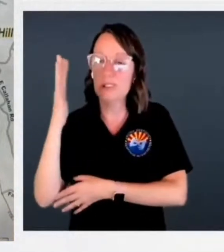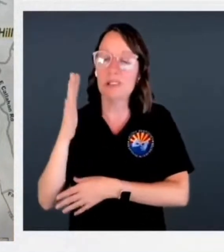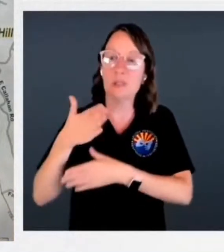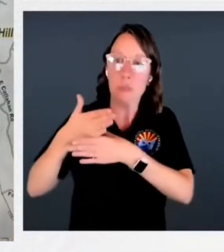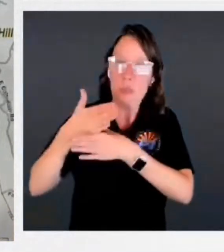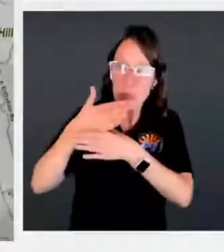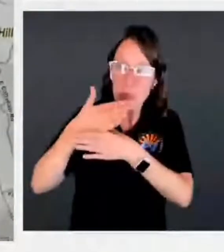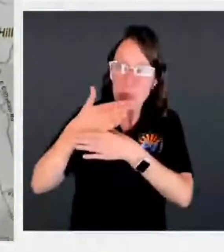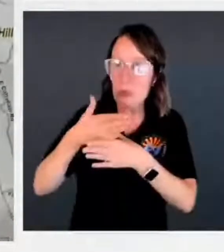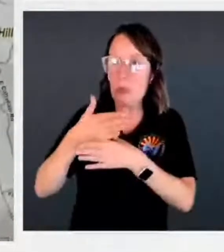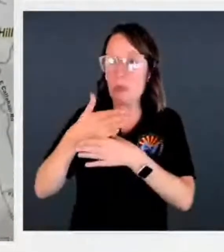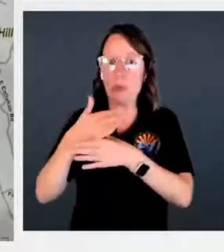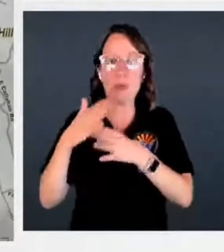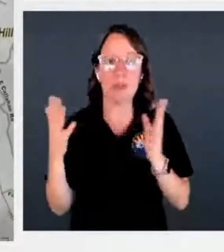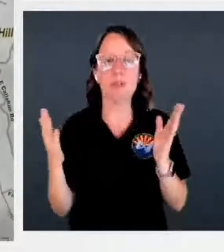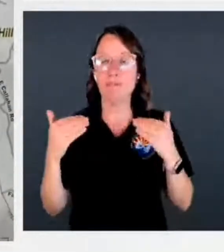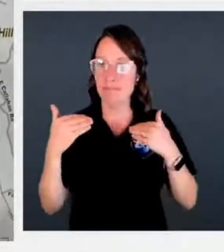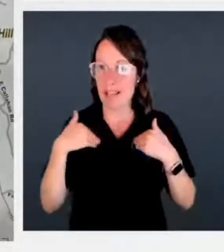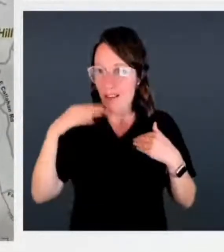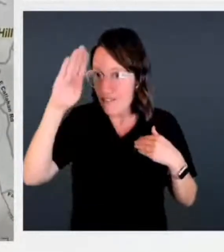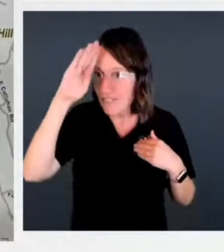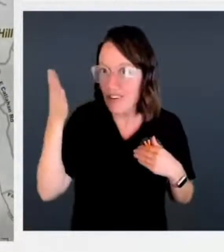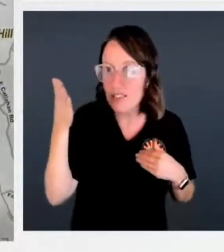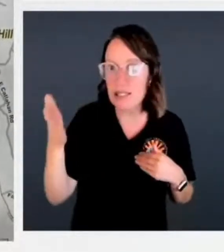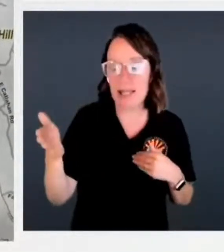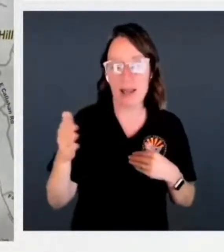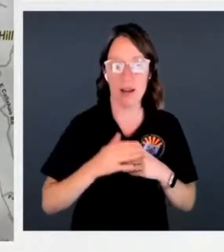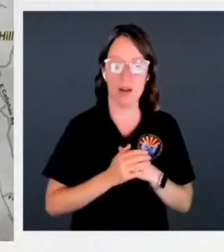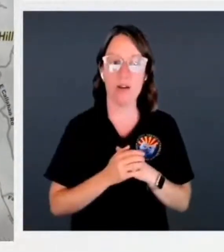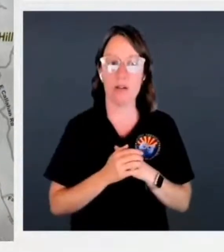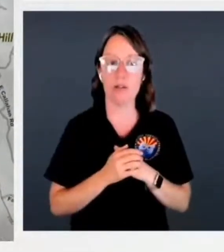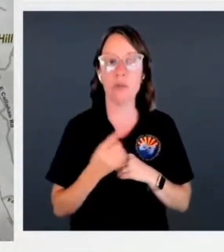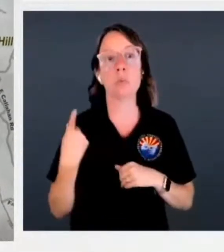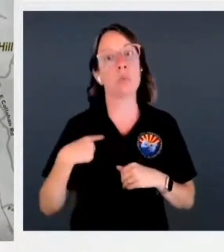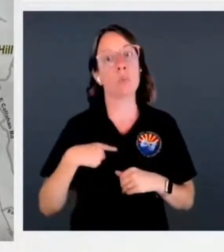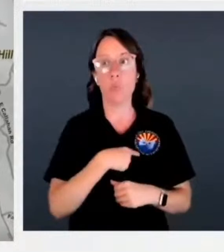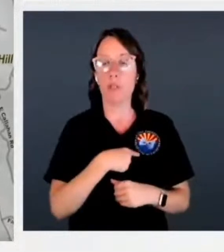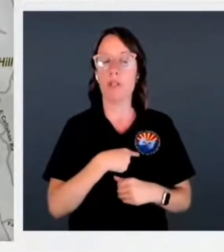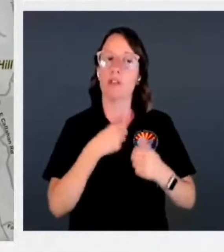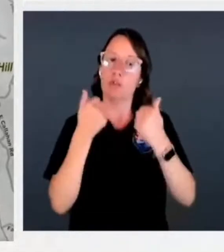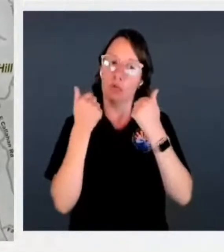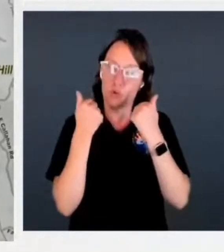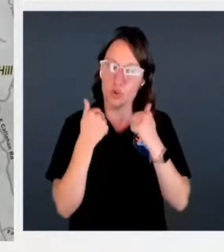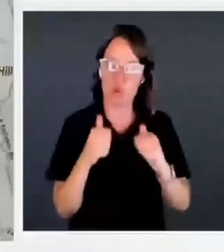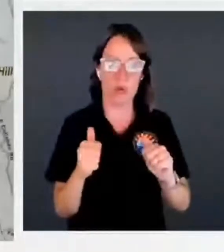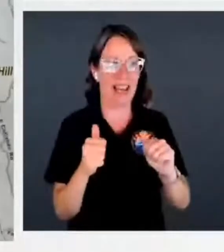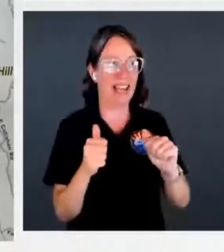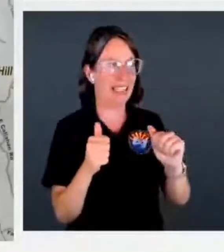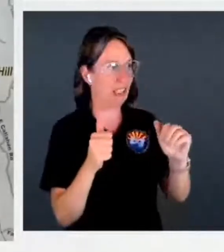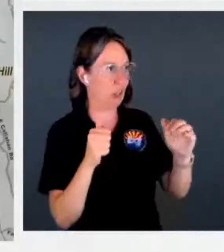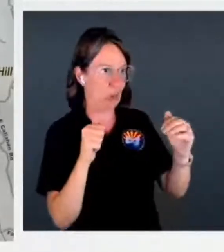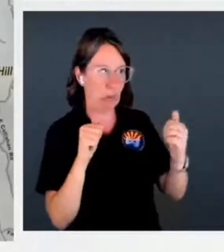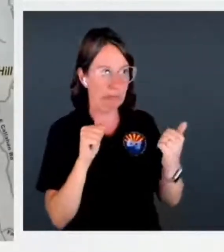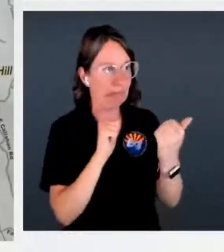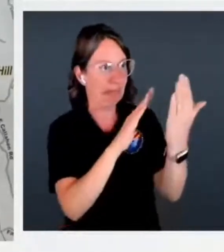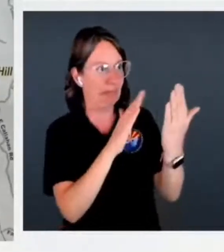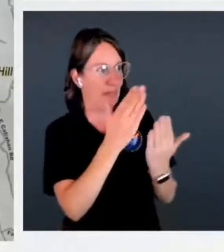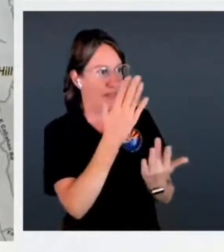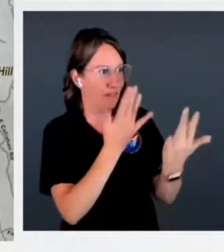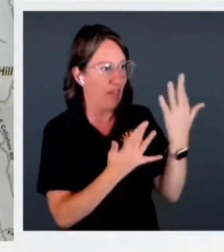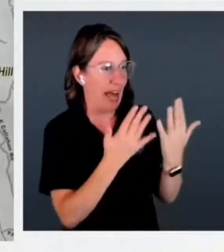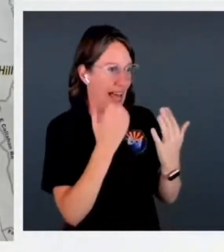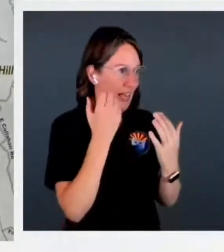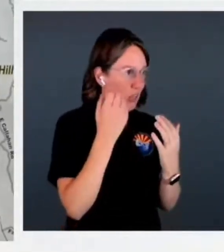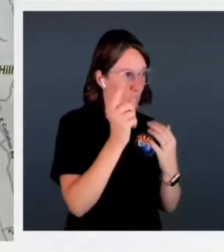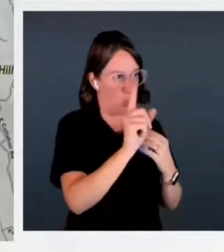this, and meanwhile, we're really trying to get on this thing where we can. So that's